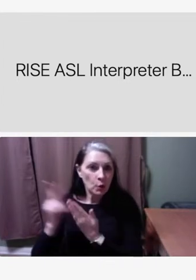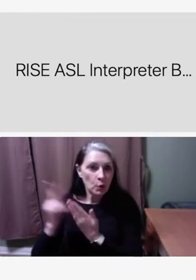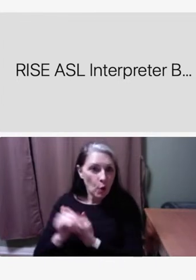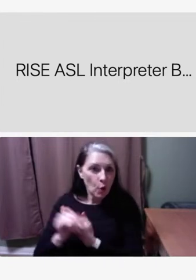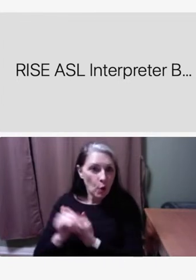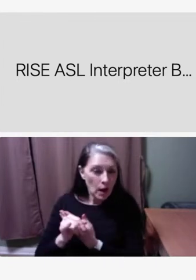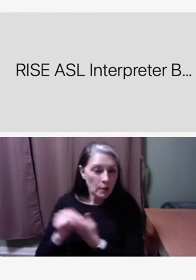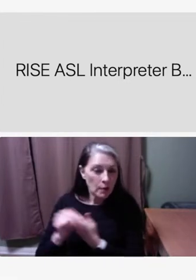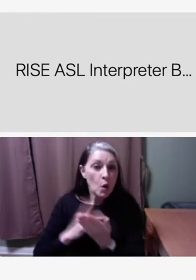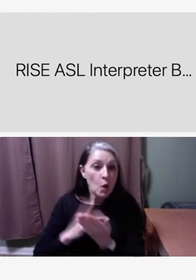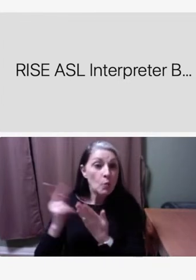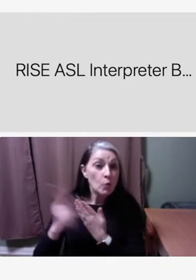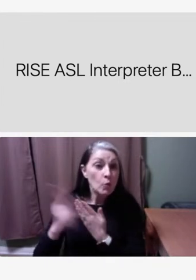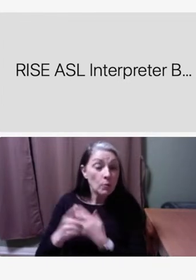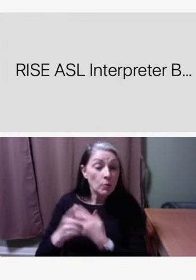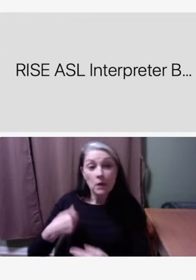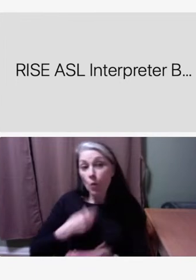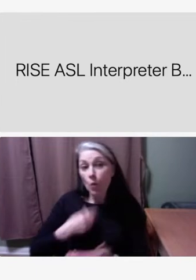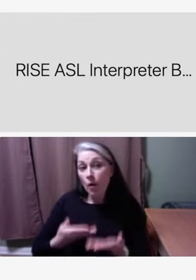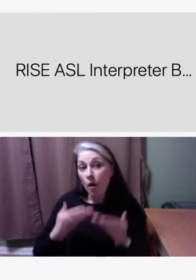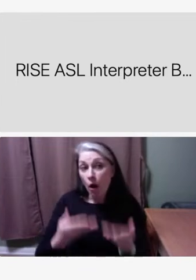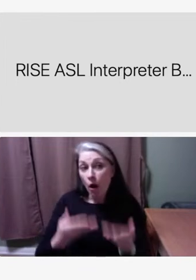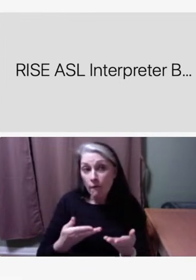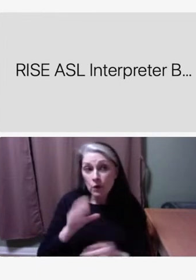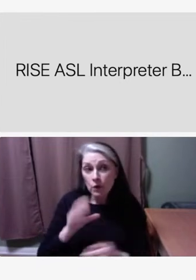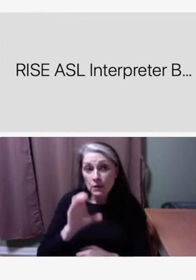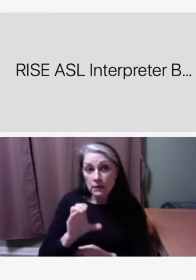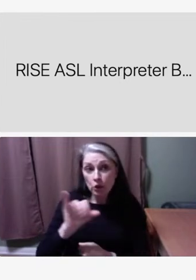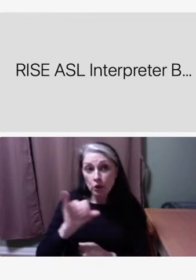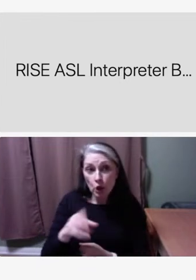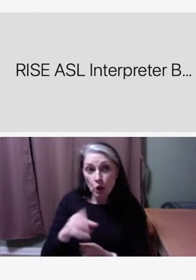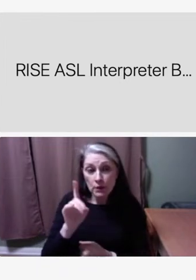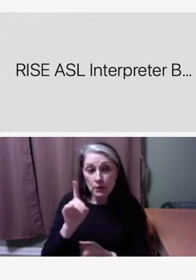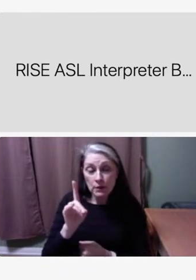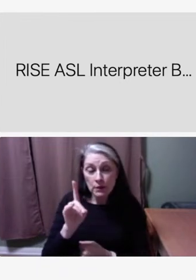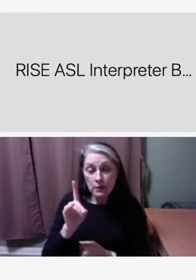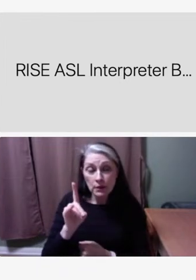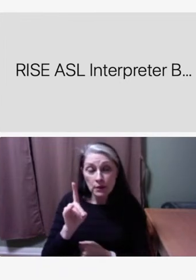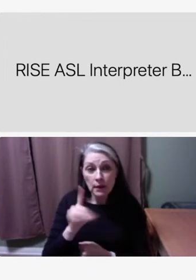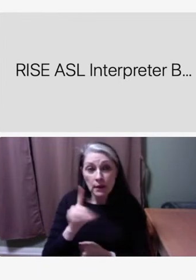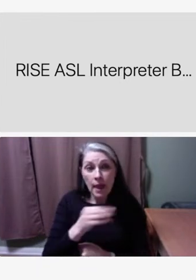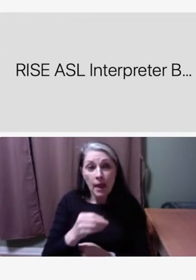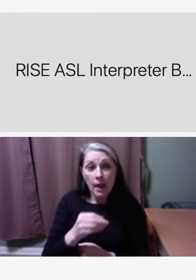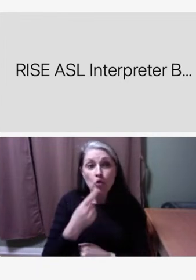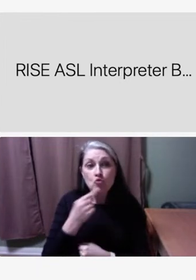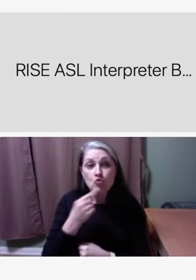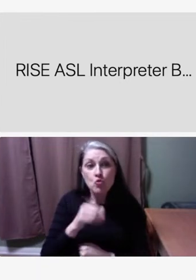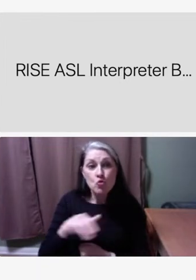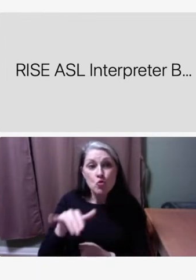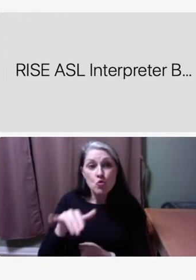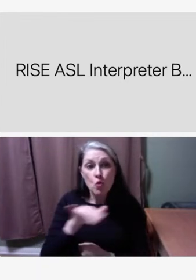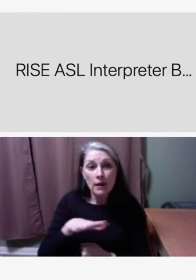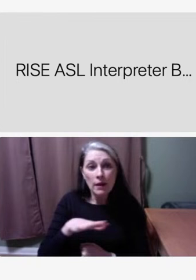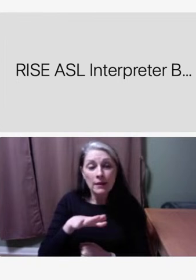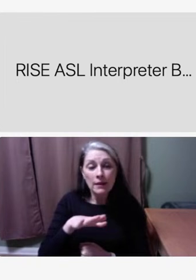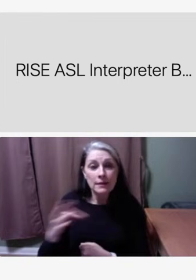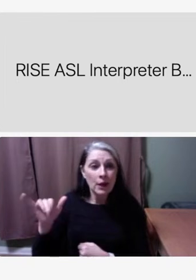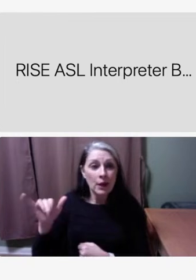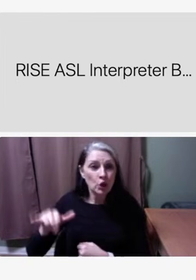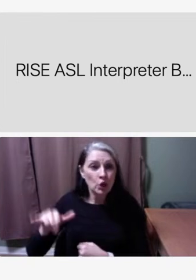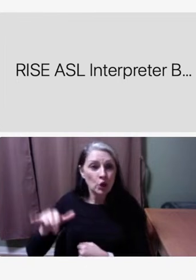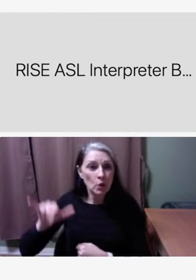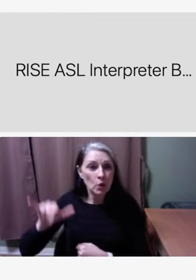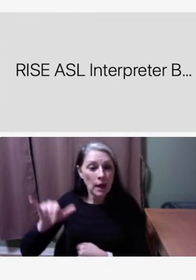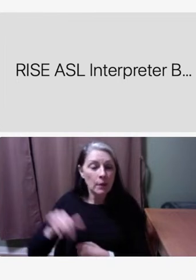in Cone Joint Unified and throughout the Redlands and Yucaipa. So it was very, very well attended. And we